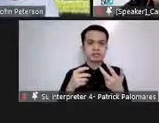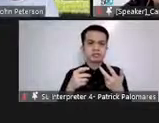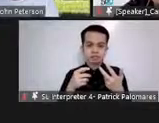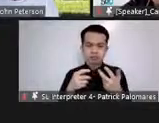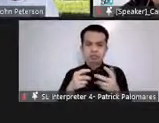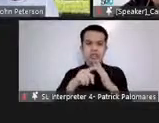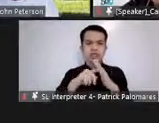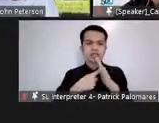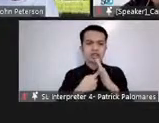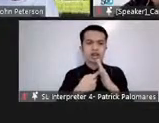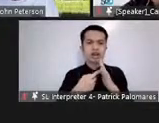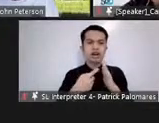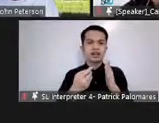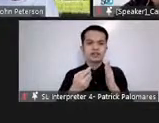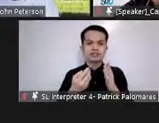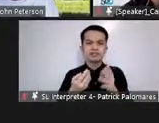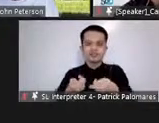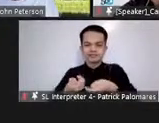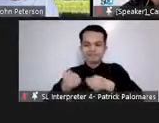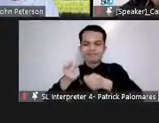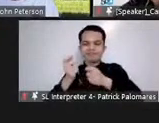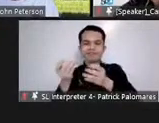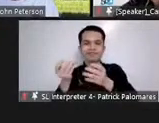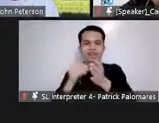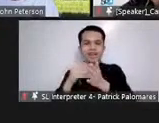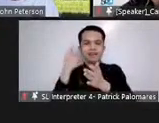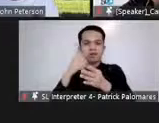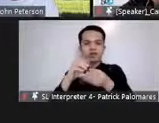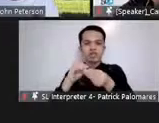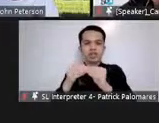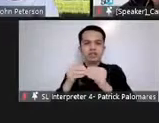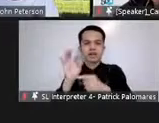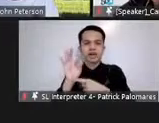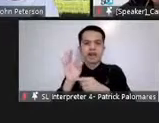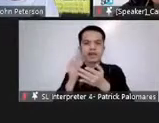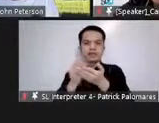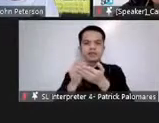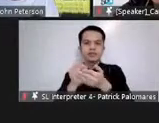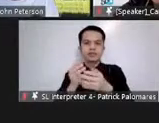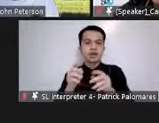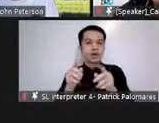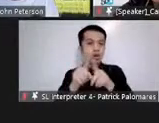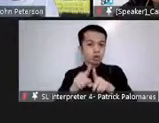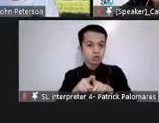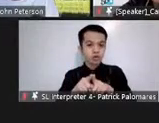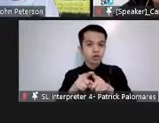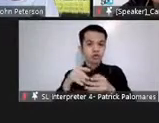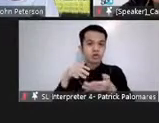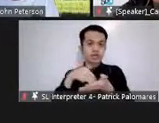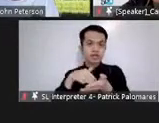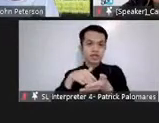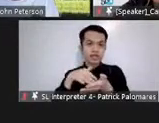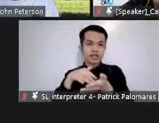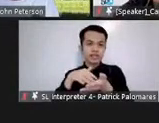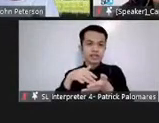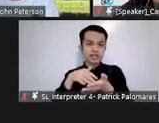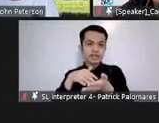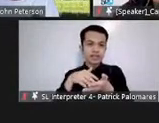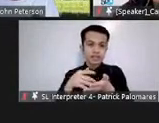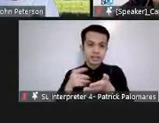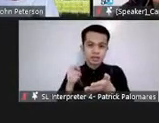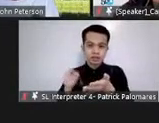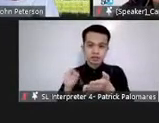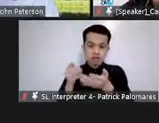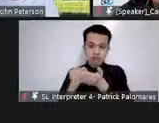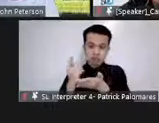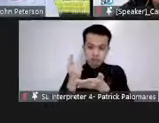start re-excavating the Butuan Boat 9. Thanks. And also studying forward, not only the ship